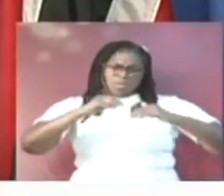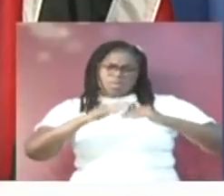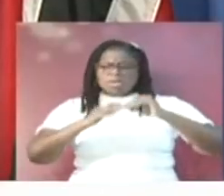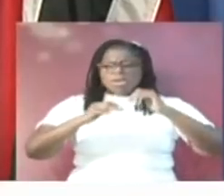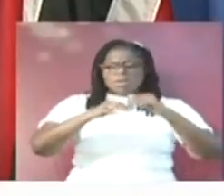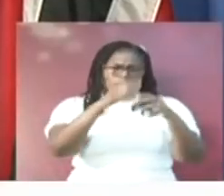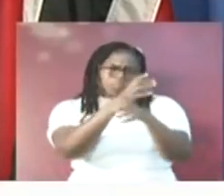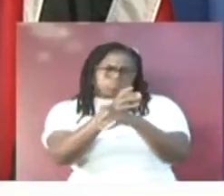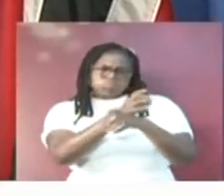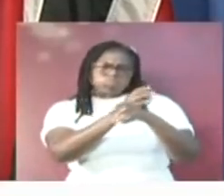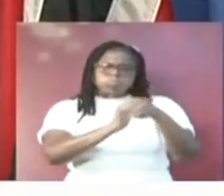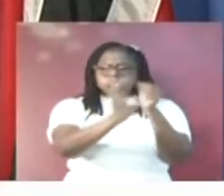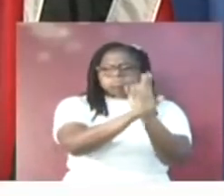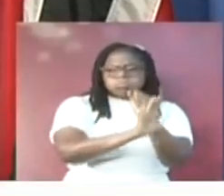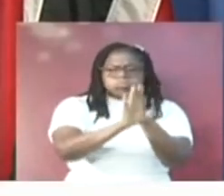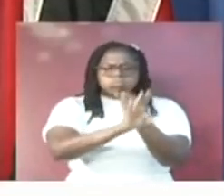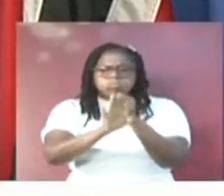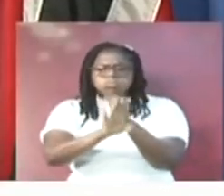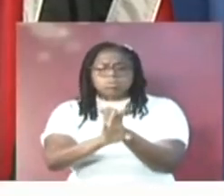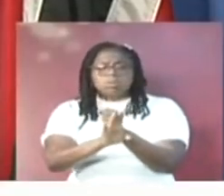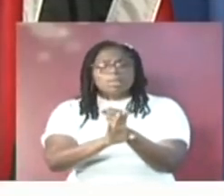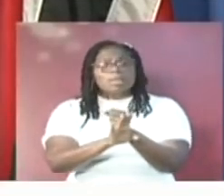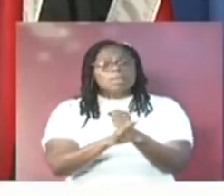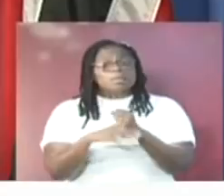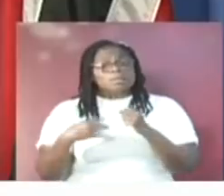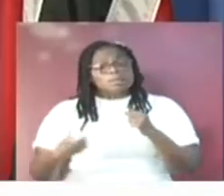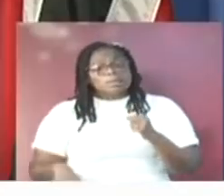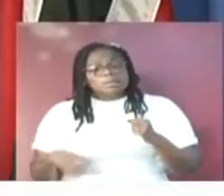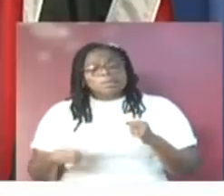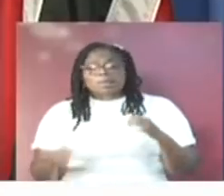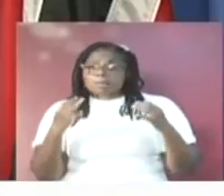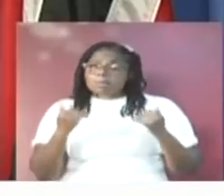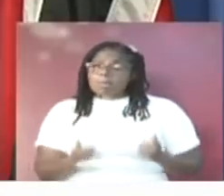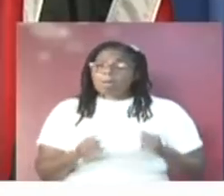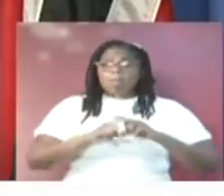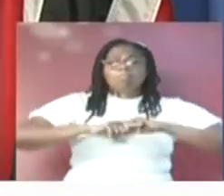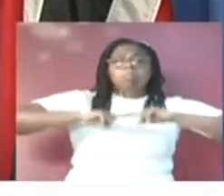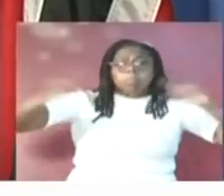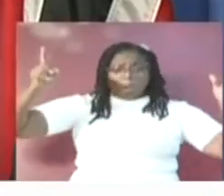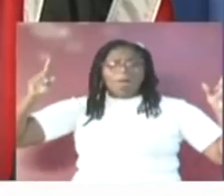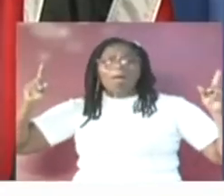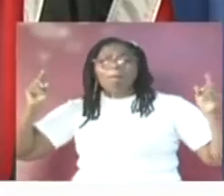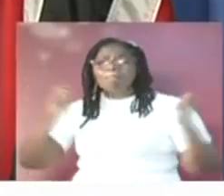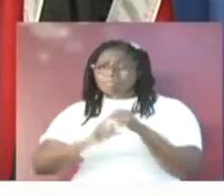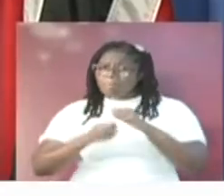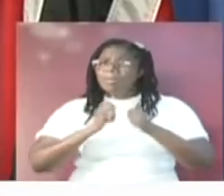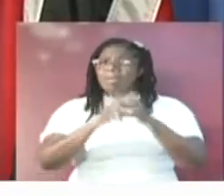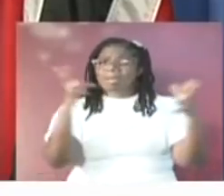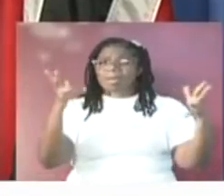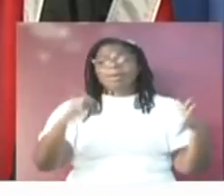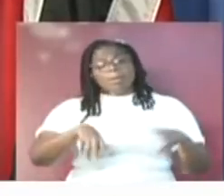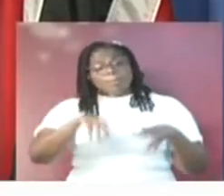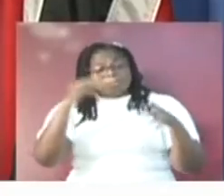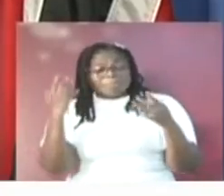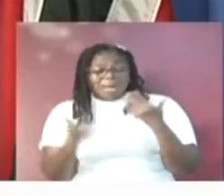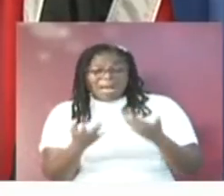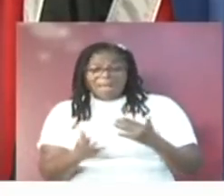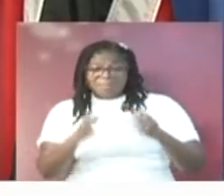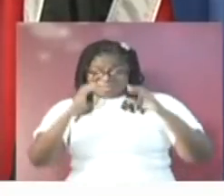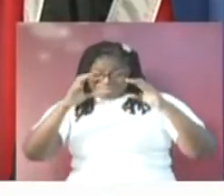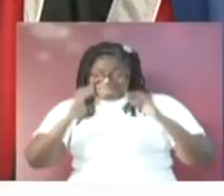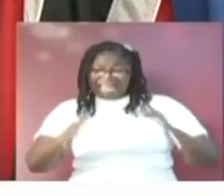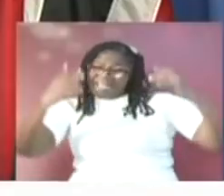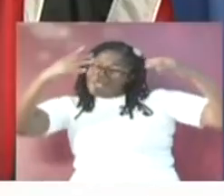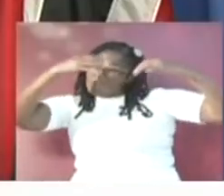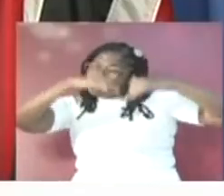of being overrun because of the rate of infection that we are experiencing. I think Dr. Richards